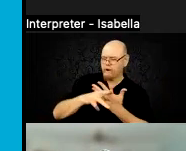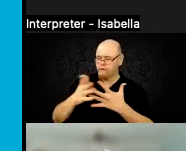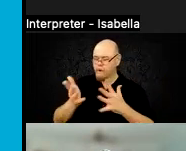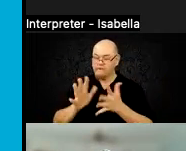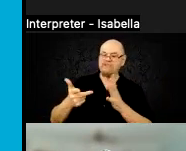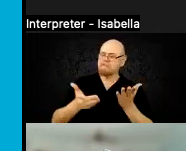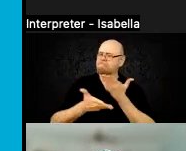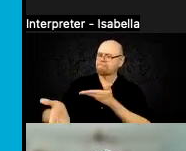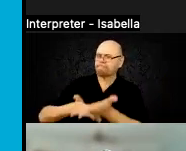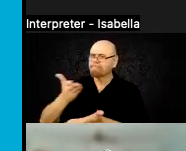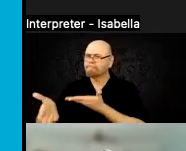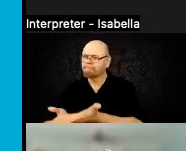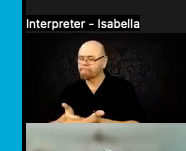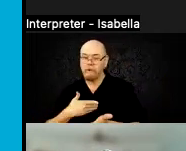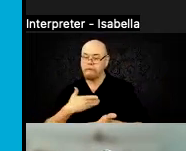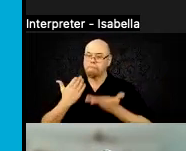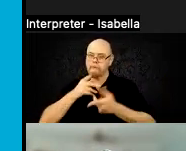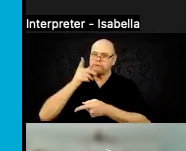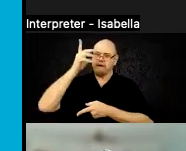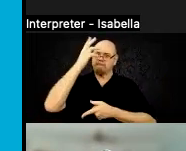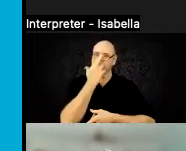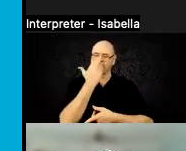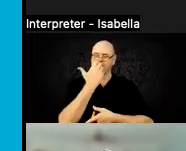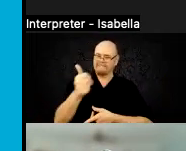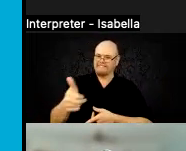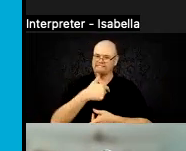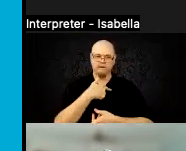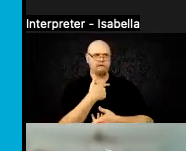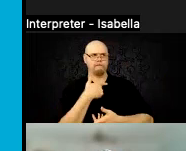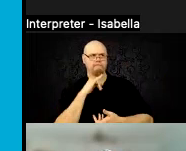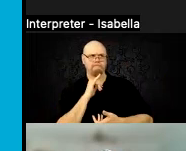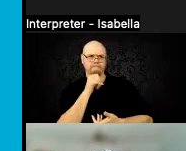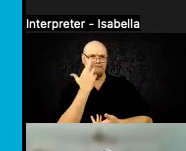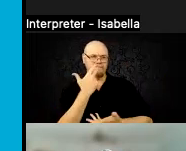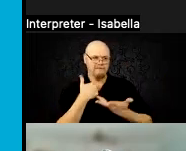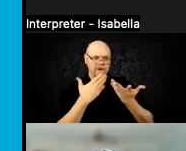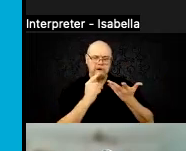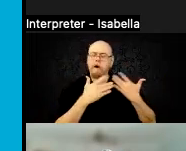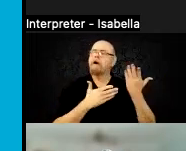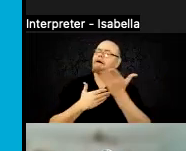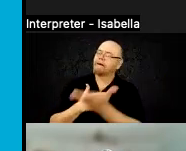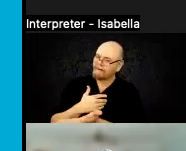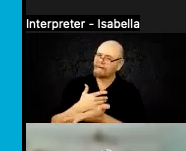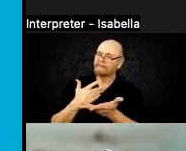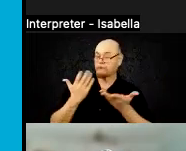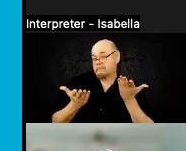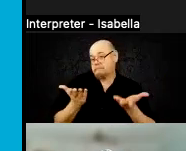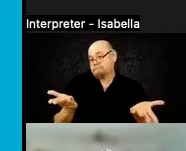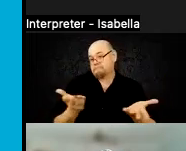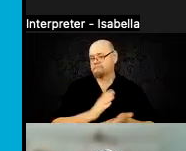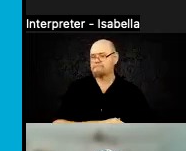necessary specifically for you to reach your employment goal, then DRS can potentially provide that under that necessary catch-all.